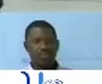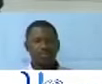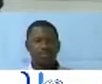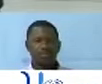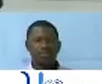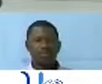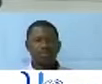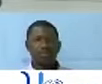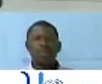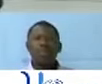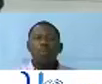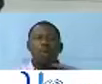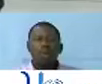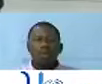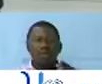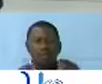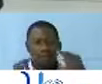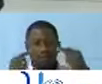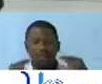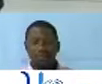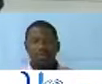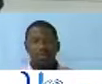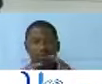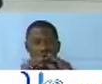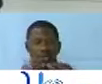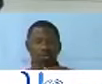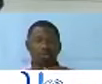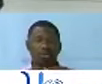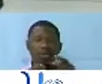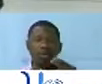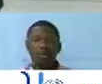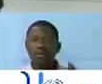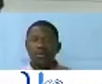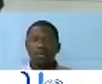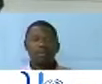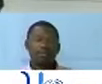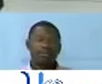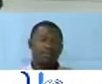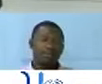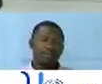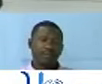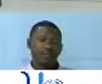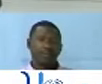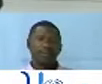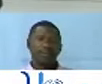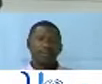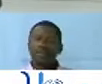It was widely reported. I don't have the article, but it was widely reported.